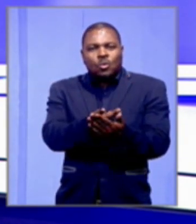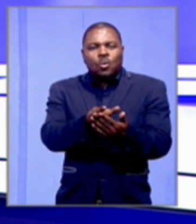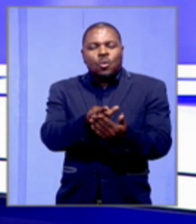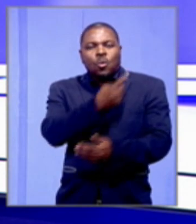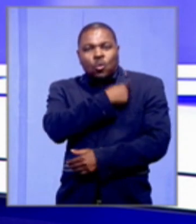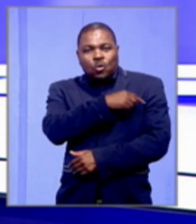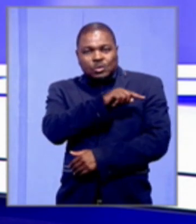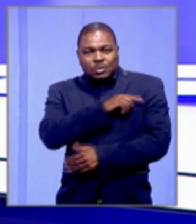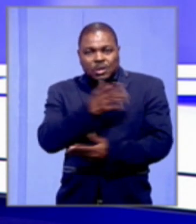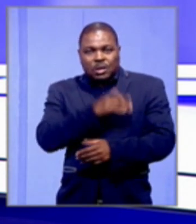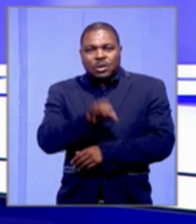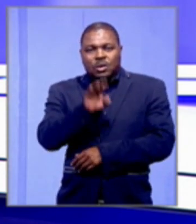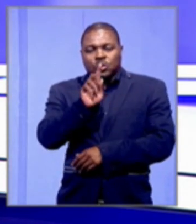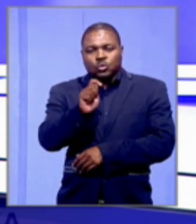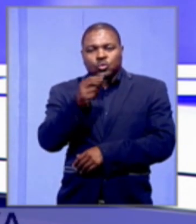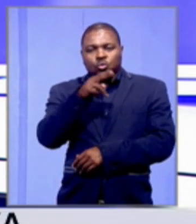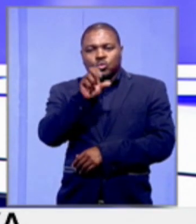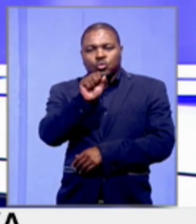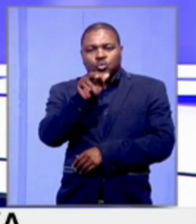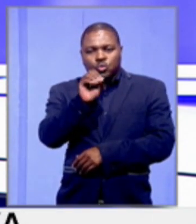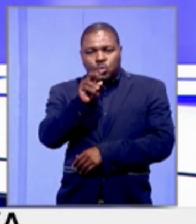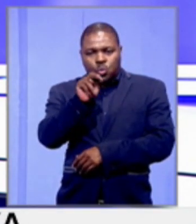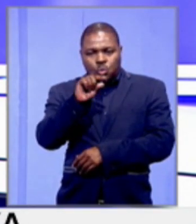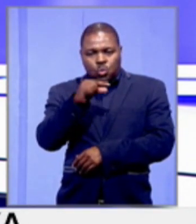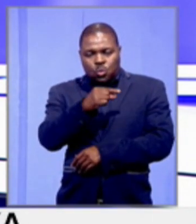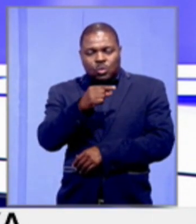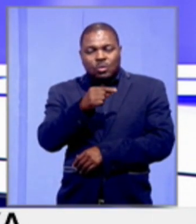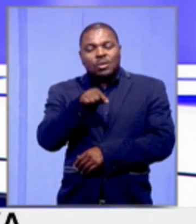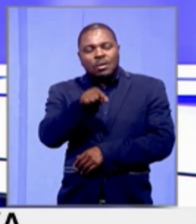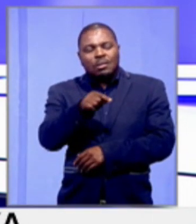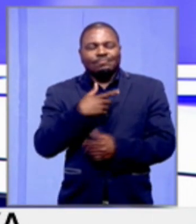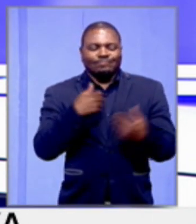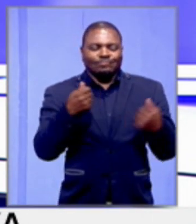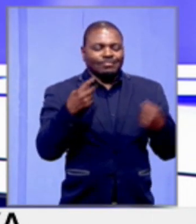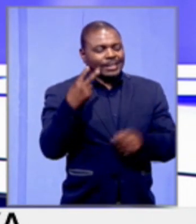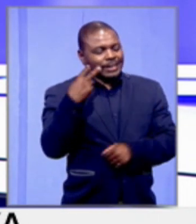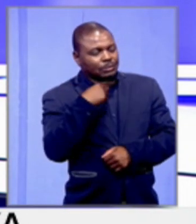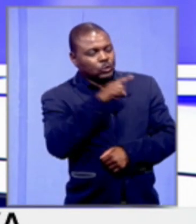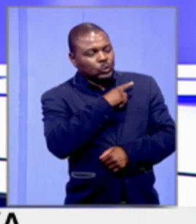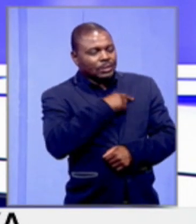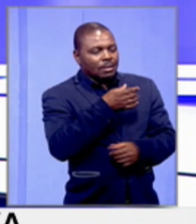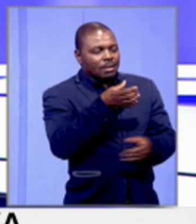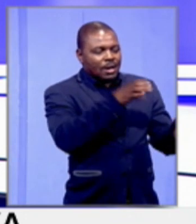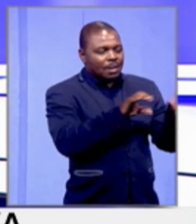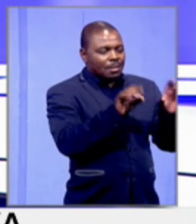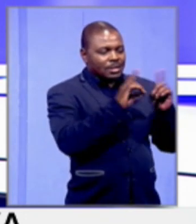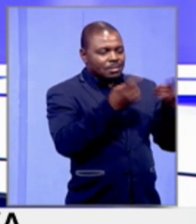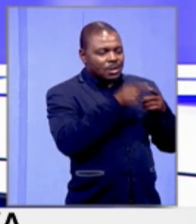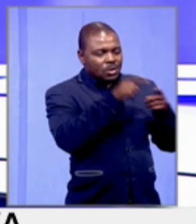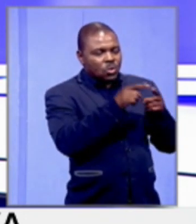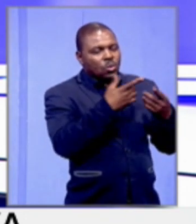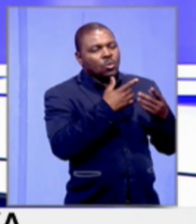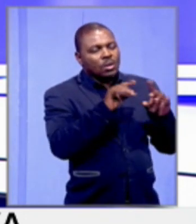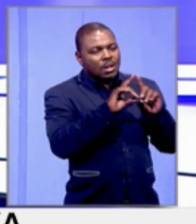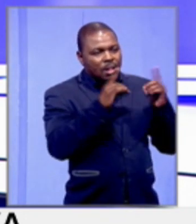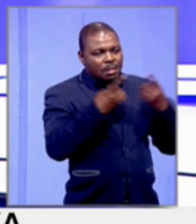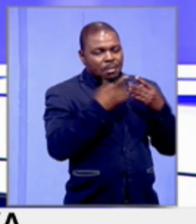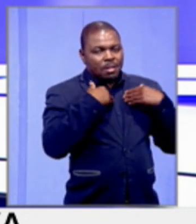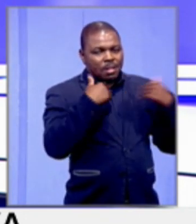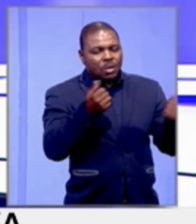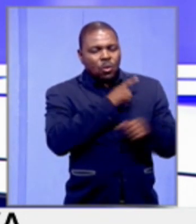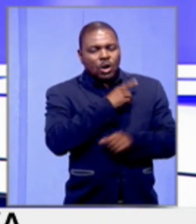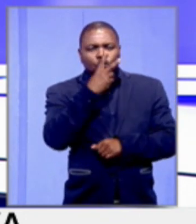Northwest ba re ba swabisitse ke ba lekala la mmuso la di-forensic morago ga mengwaga ya 22 ba nyaka